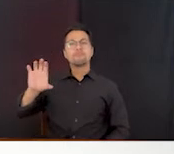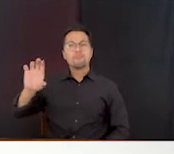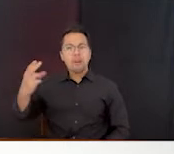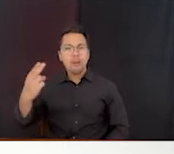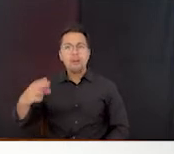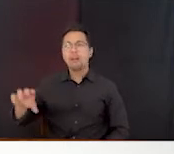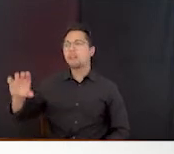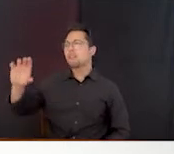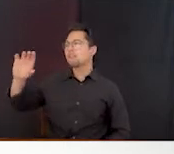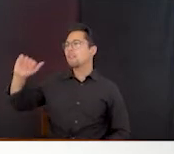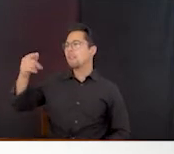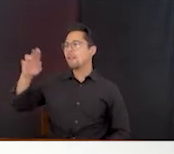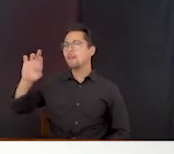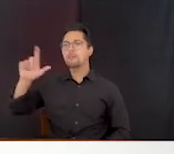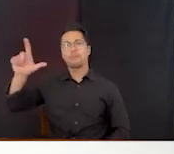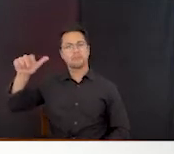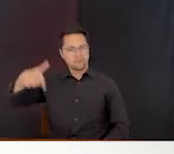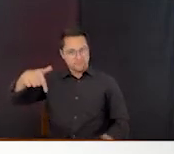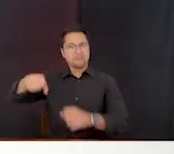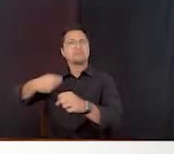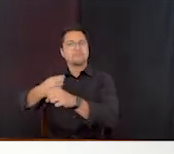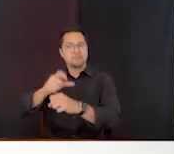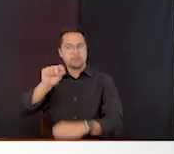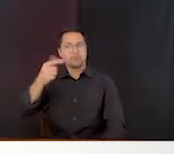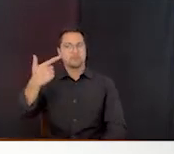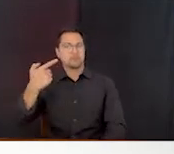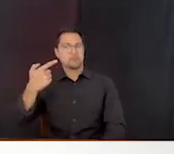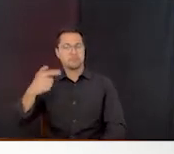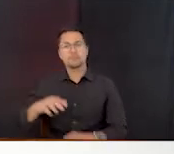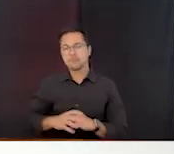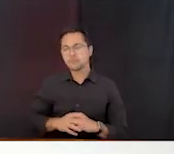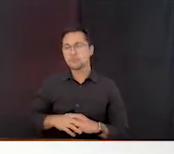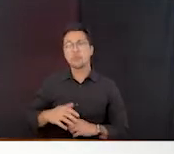social experiences, and their life satisfaction.